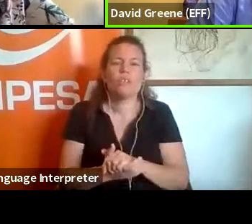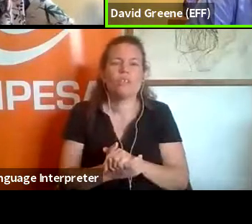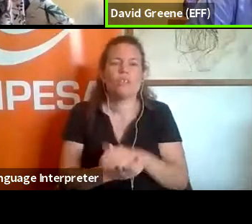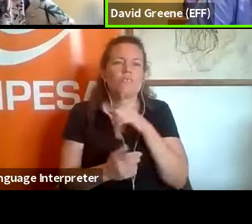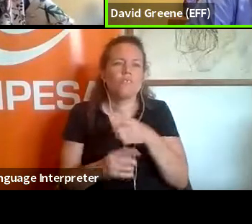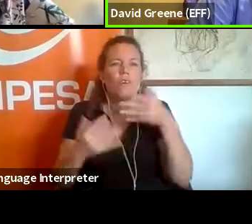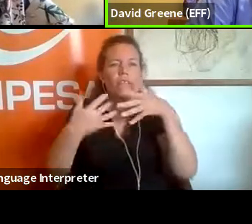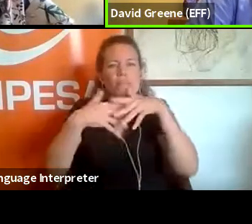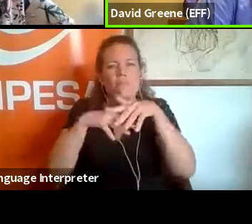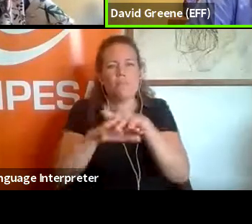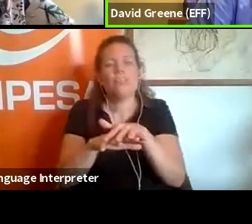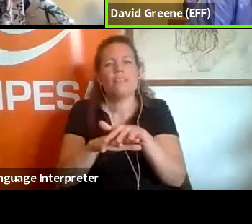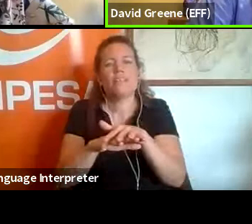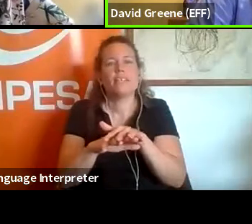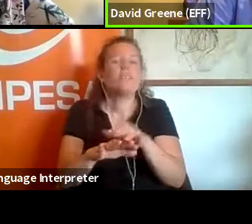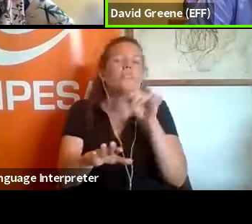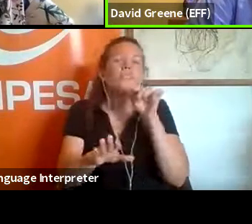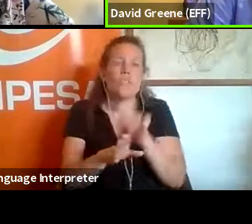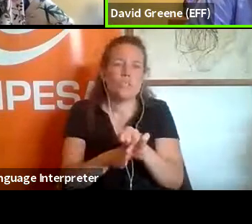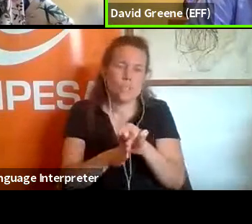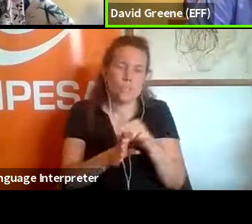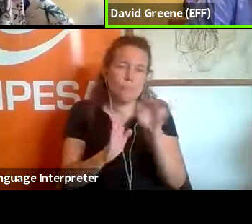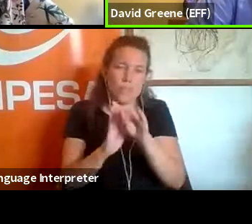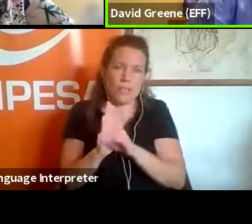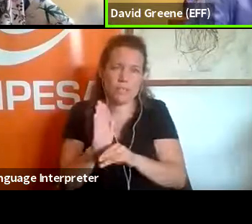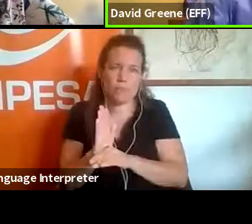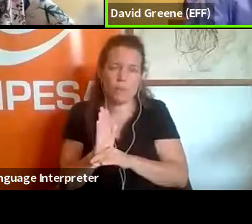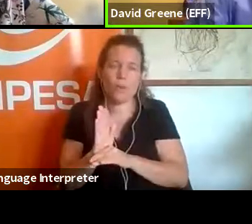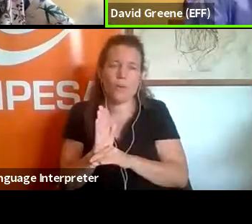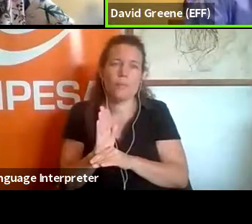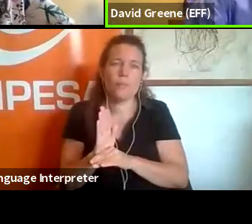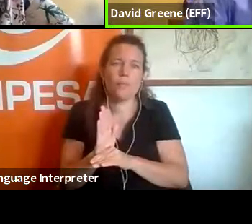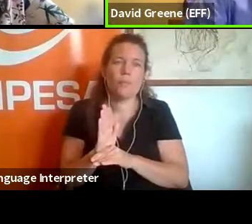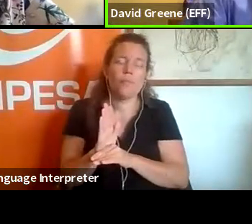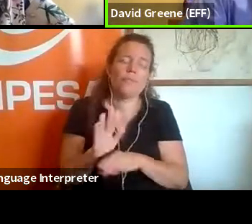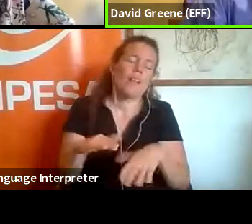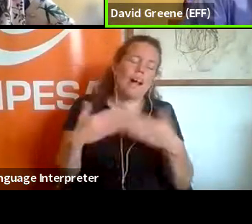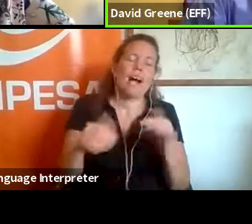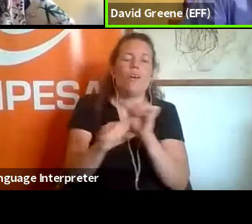the principles and having them both remain relevant